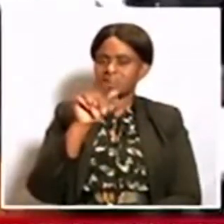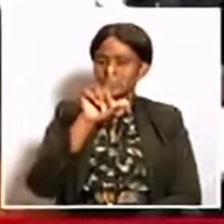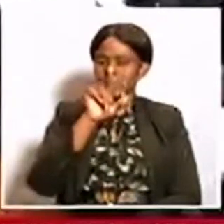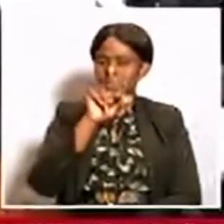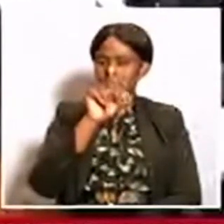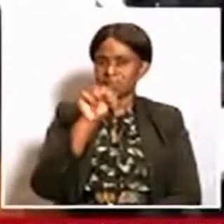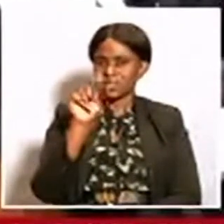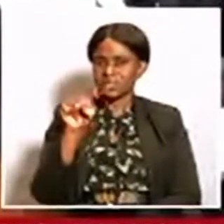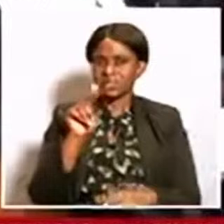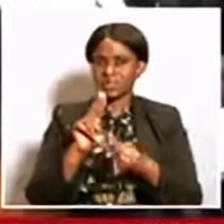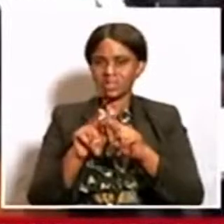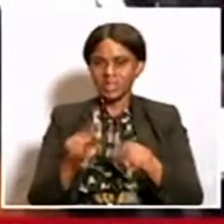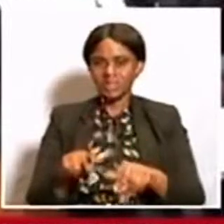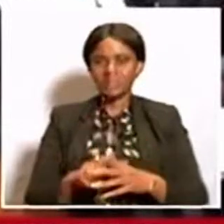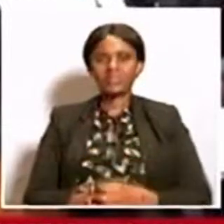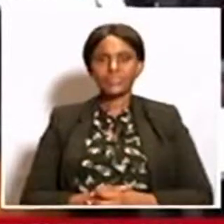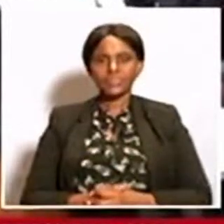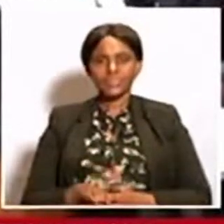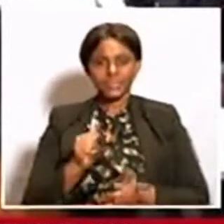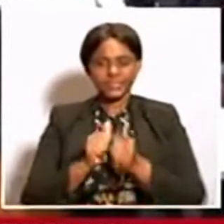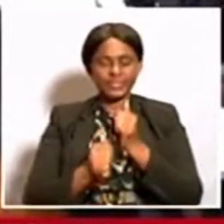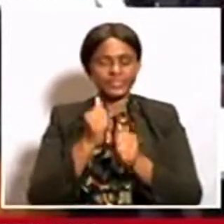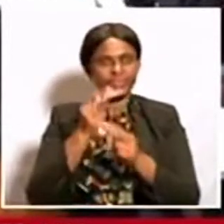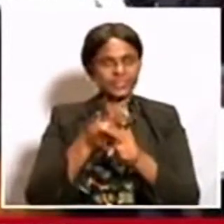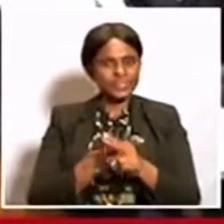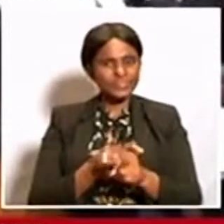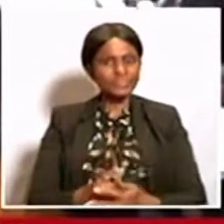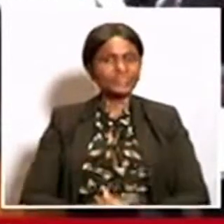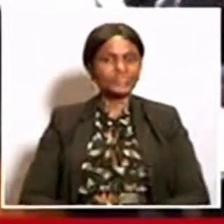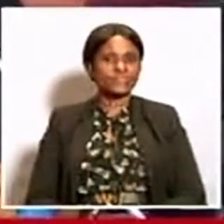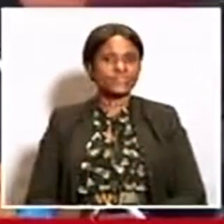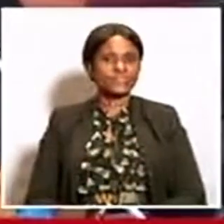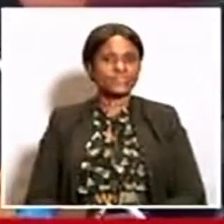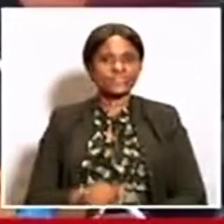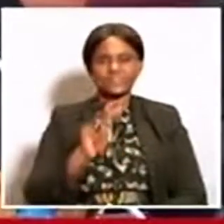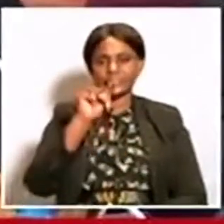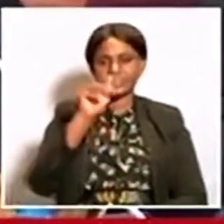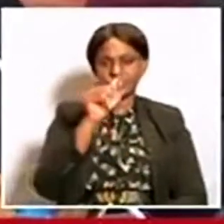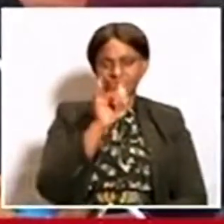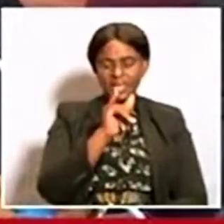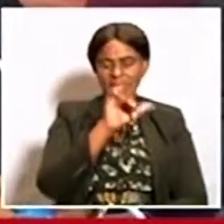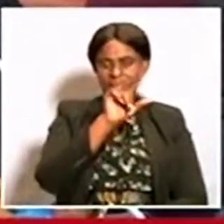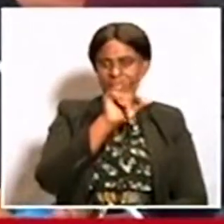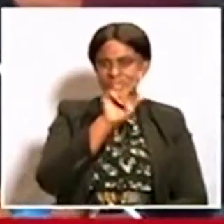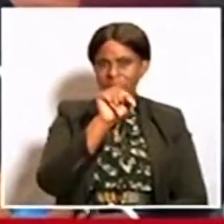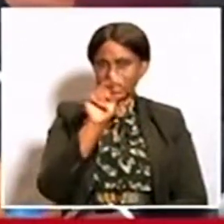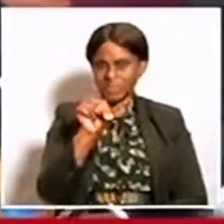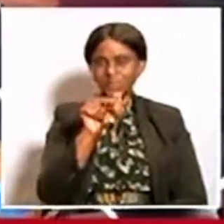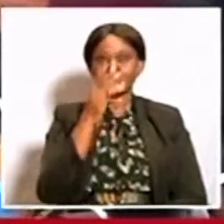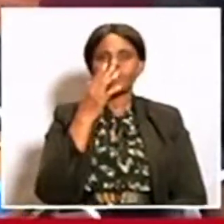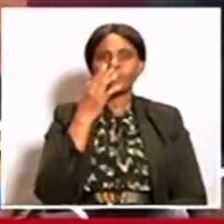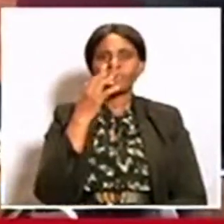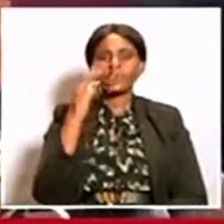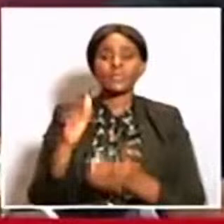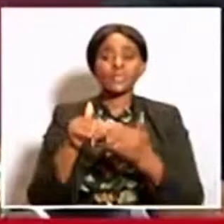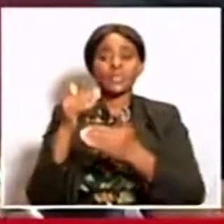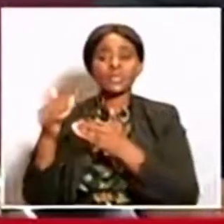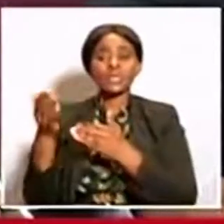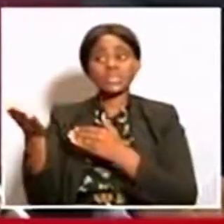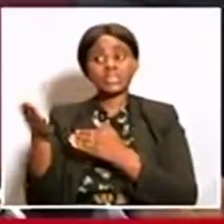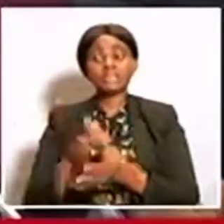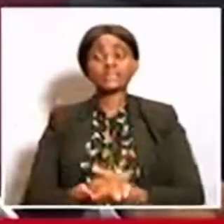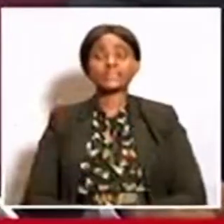2022. Yeah. 2022. Which month? May 2022. All right. And next?